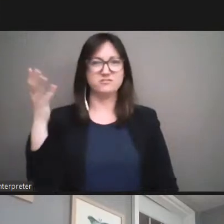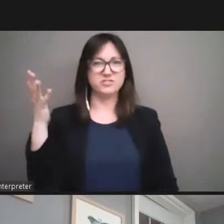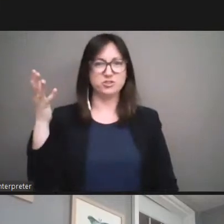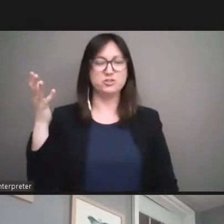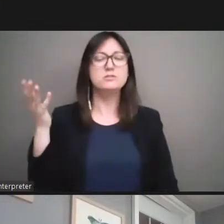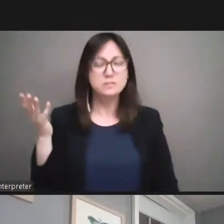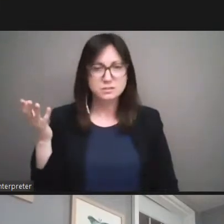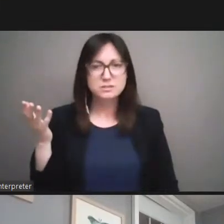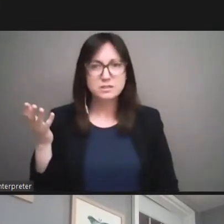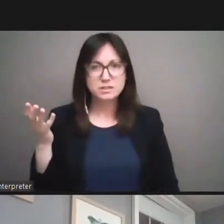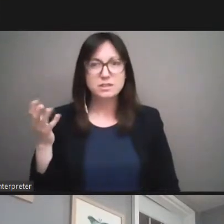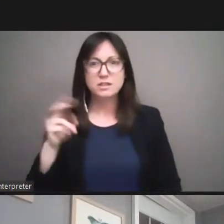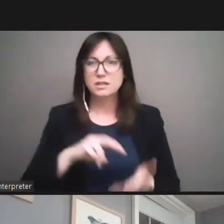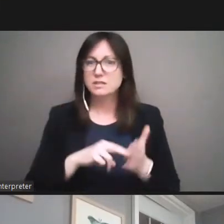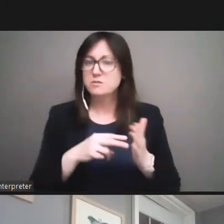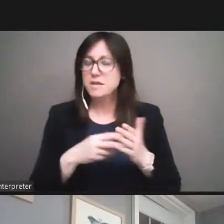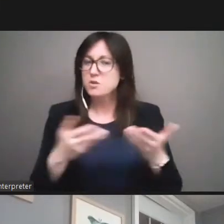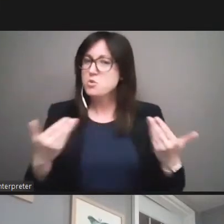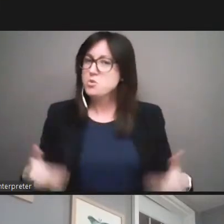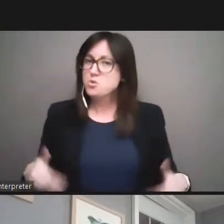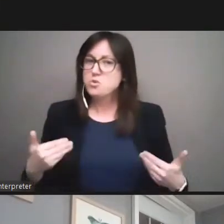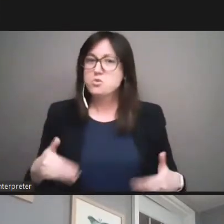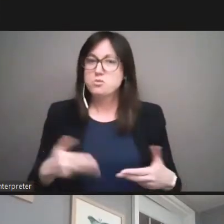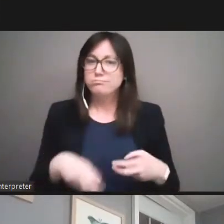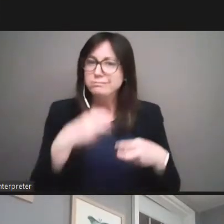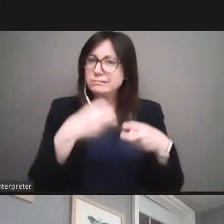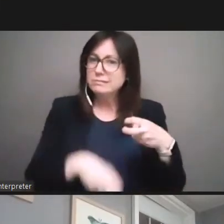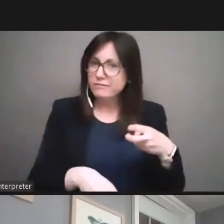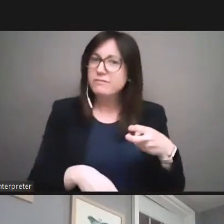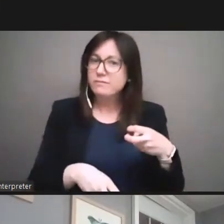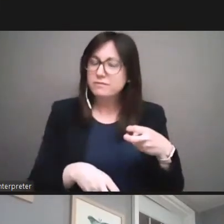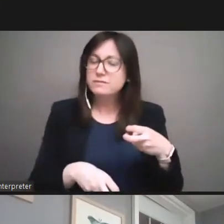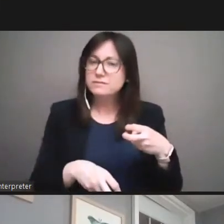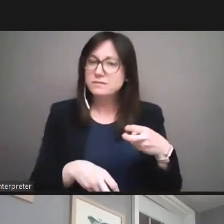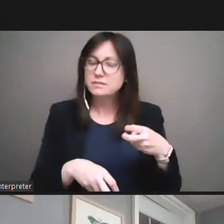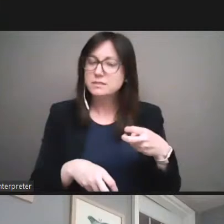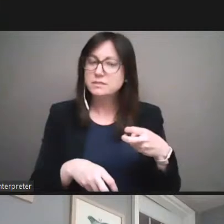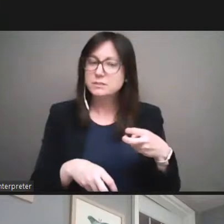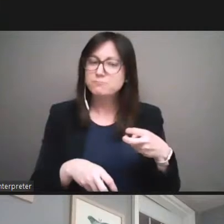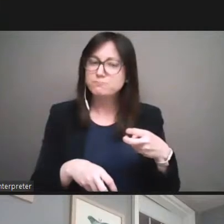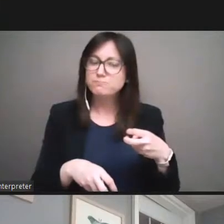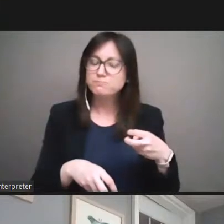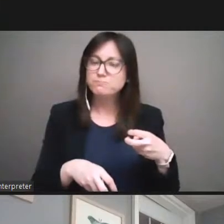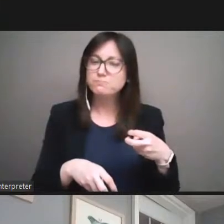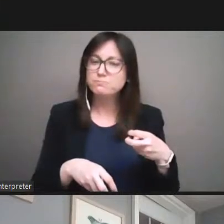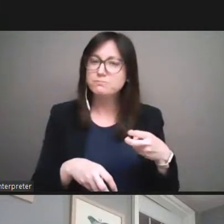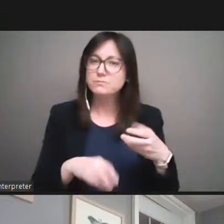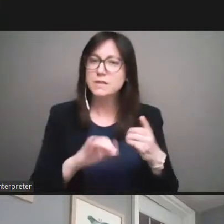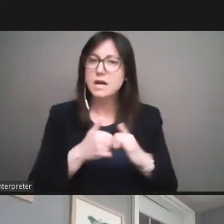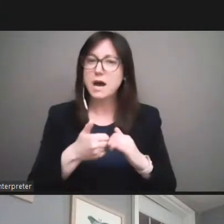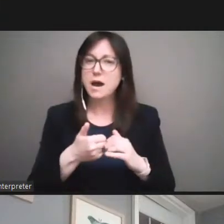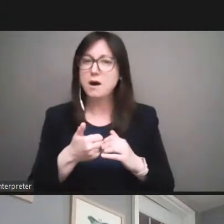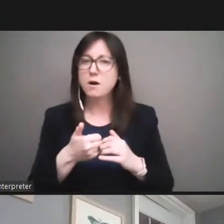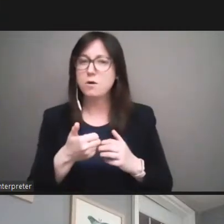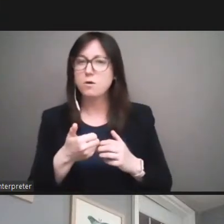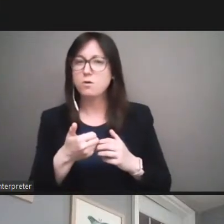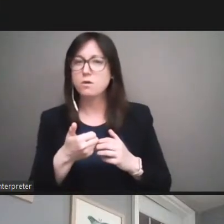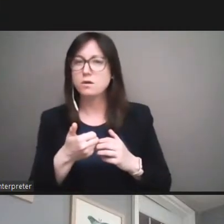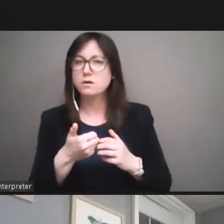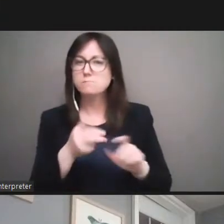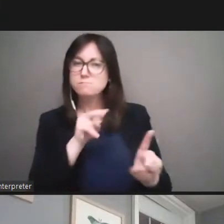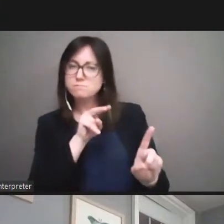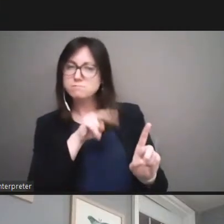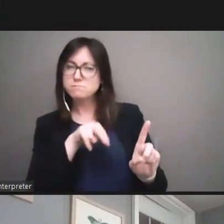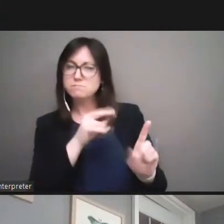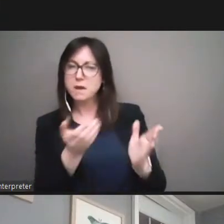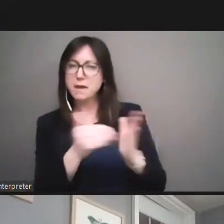already have distrust for. And it's really hard to give that trust back when it's been betrayed